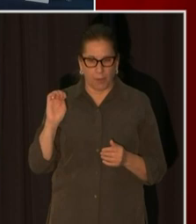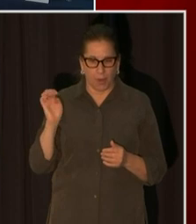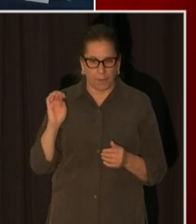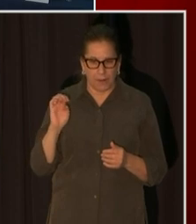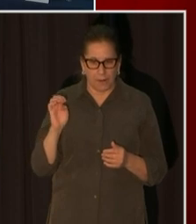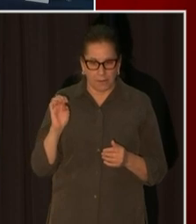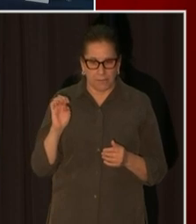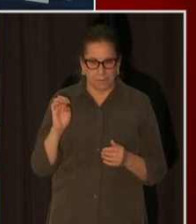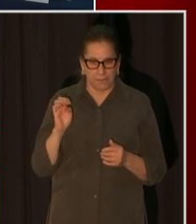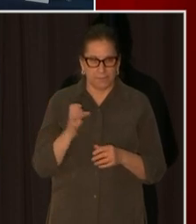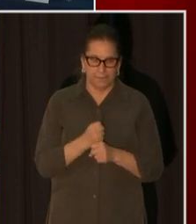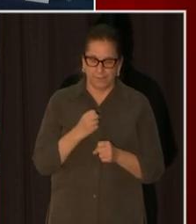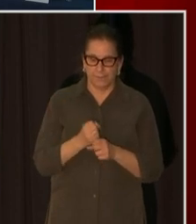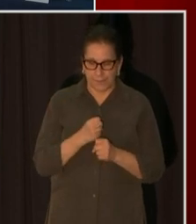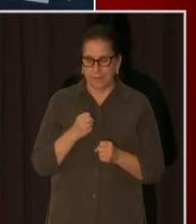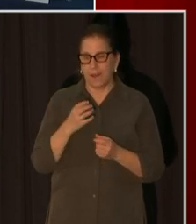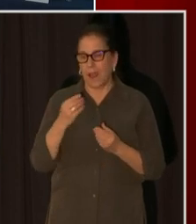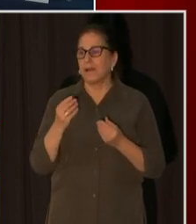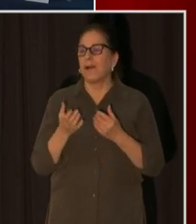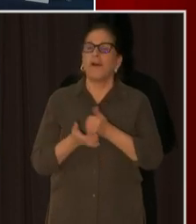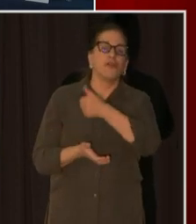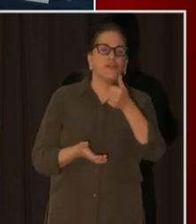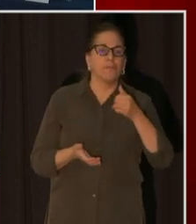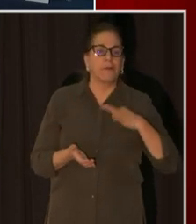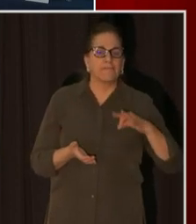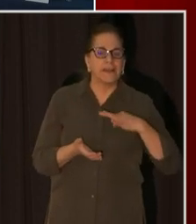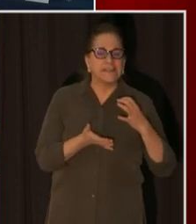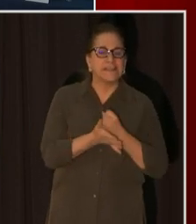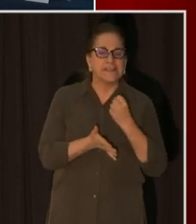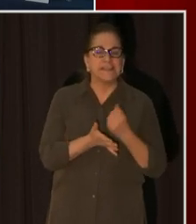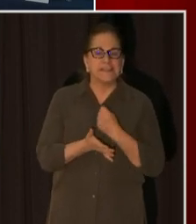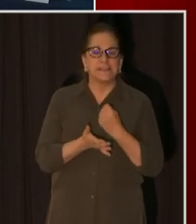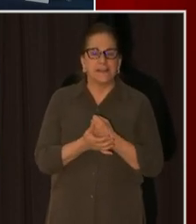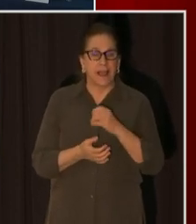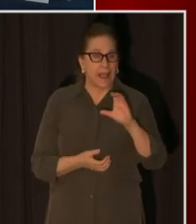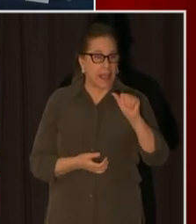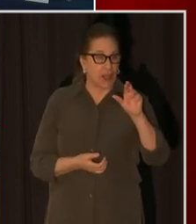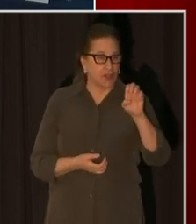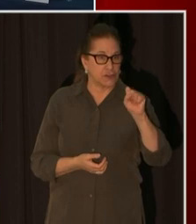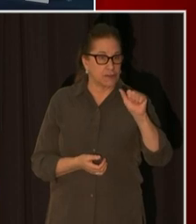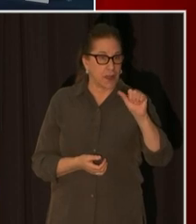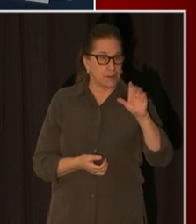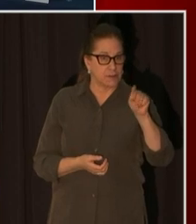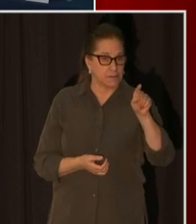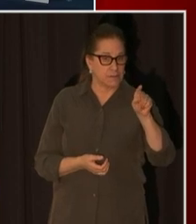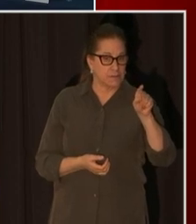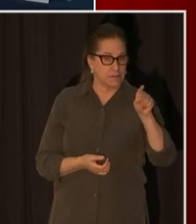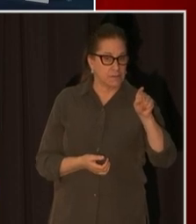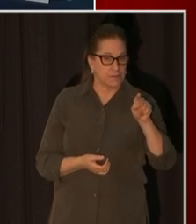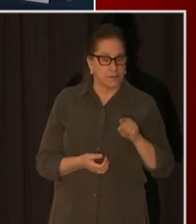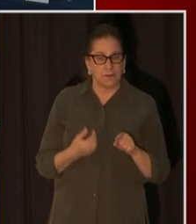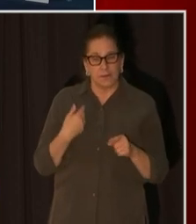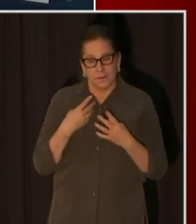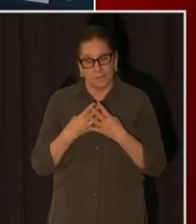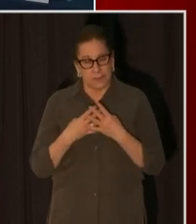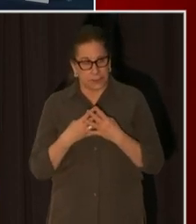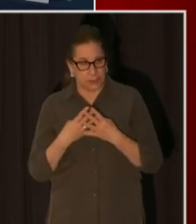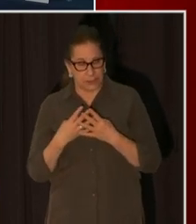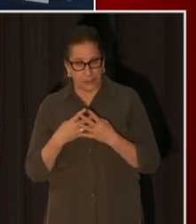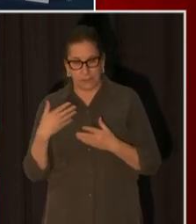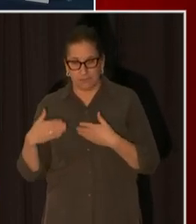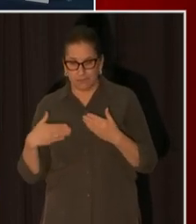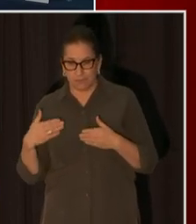$1 million grant right now open for minority-owned small businesses. So just thinking outside of the box a bit on what